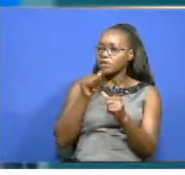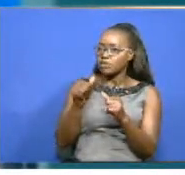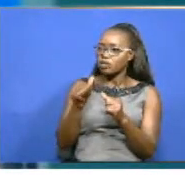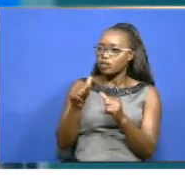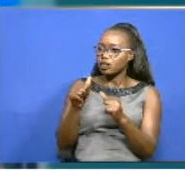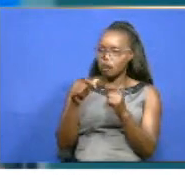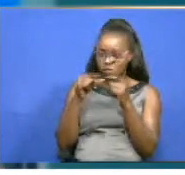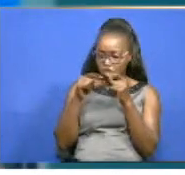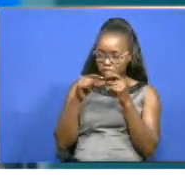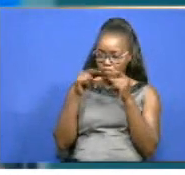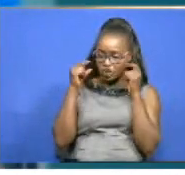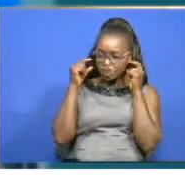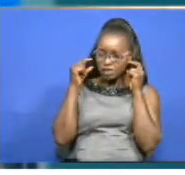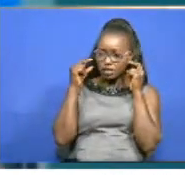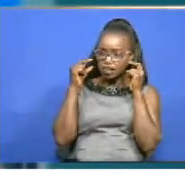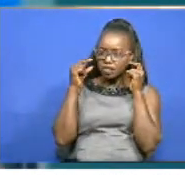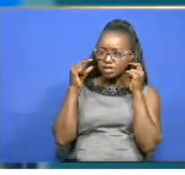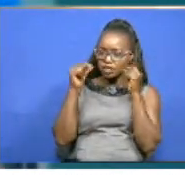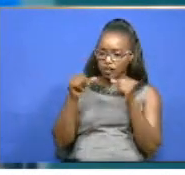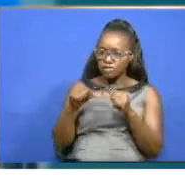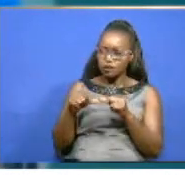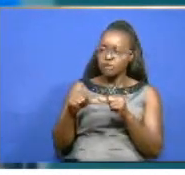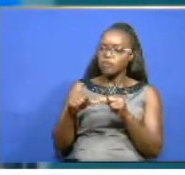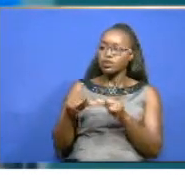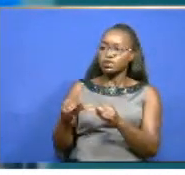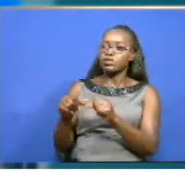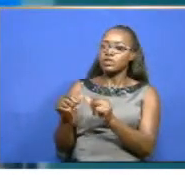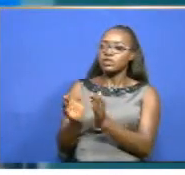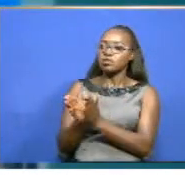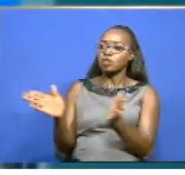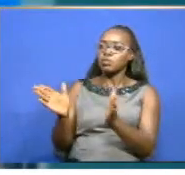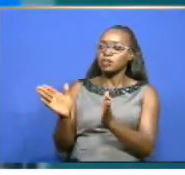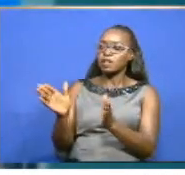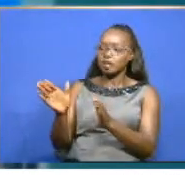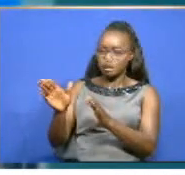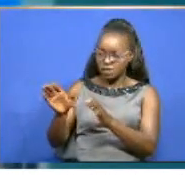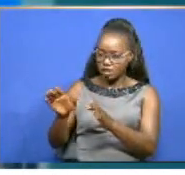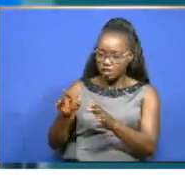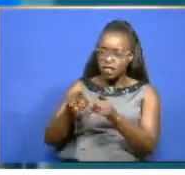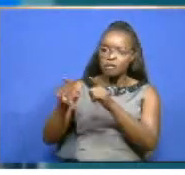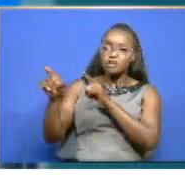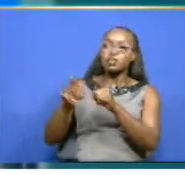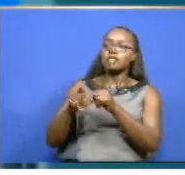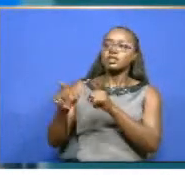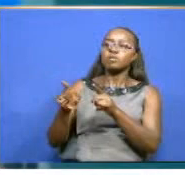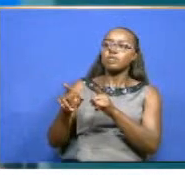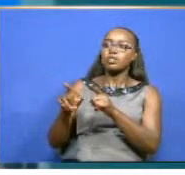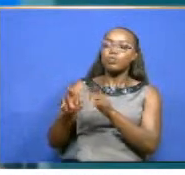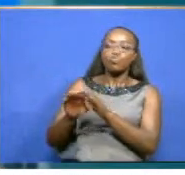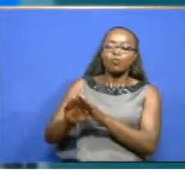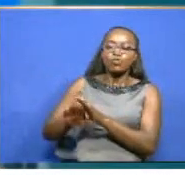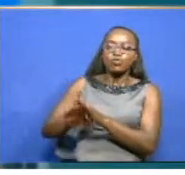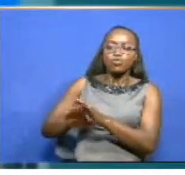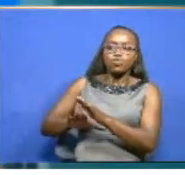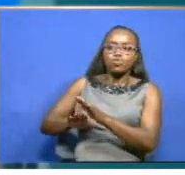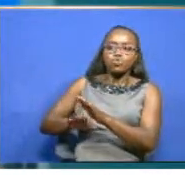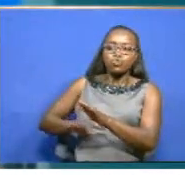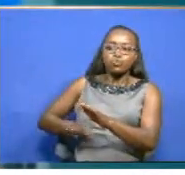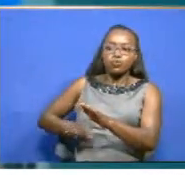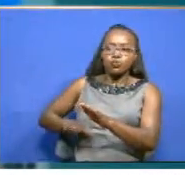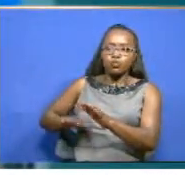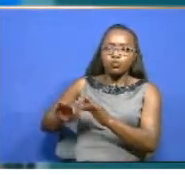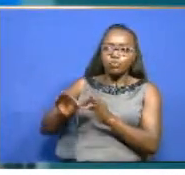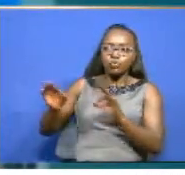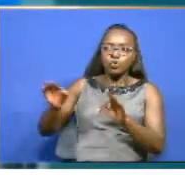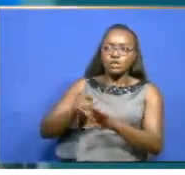mask, we are continuously in a public transport that will stay in traffic jam for a very long time. These